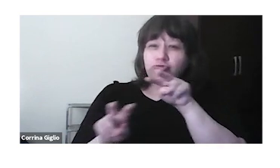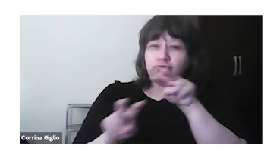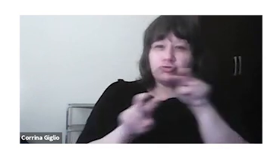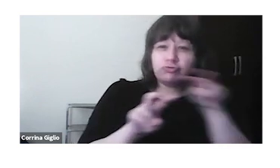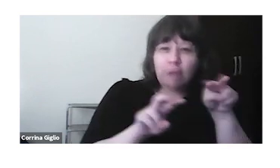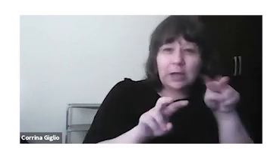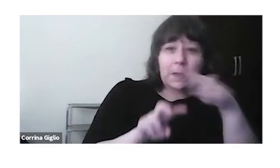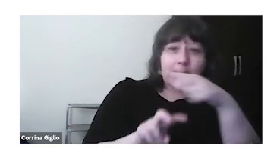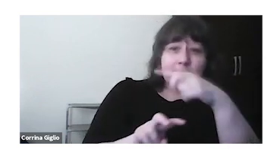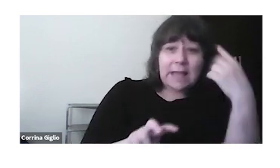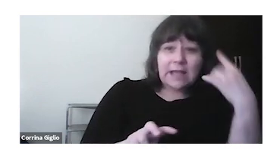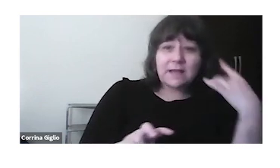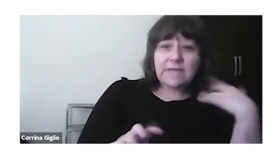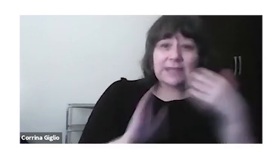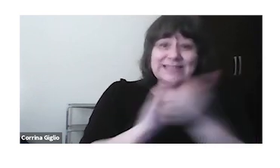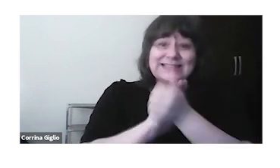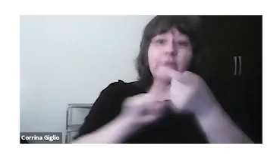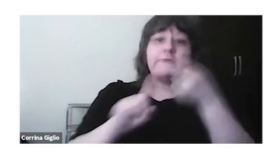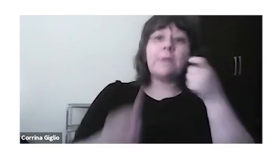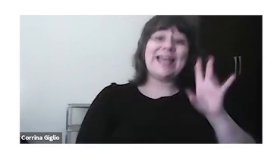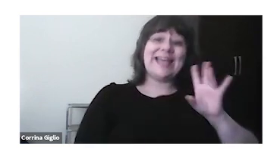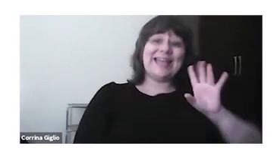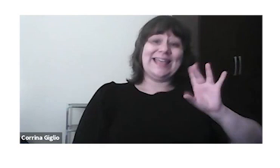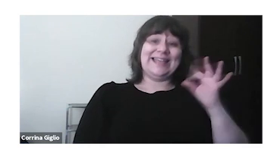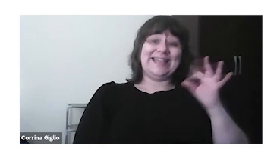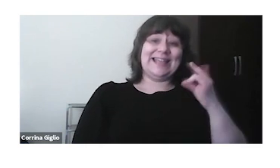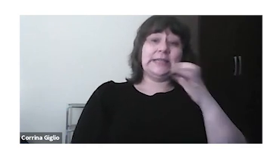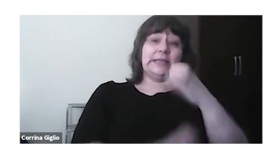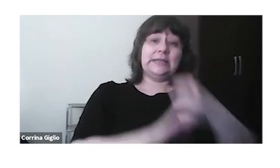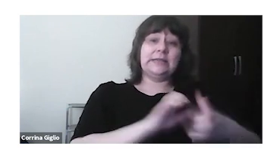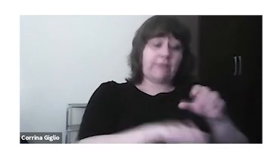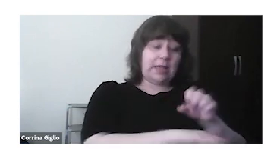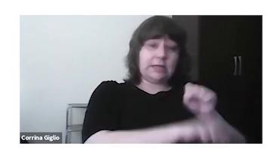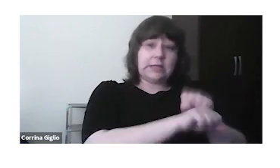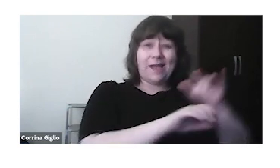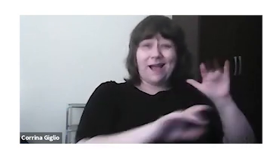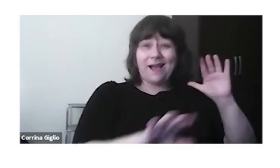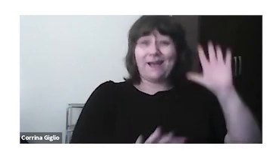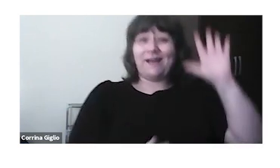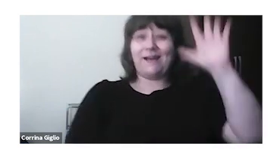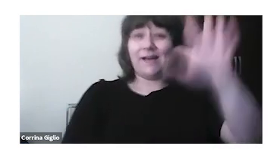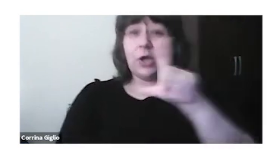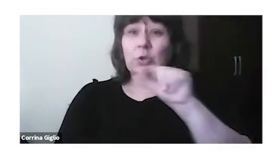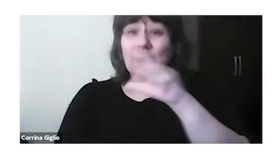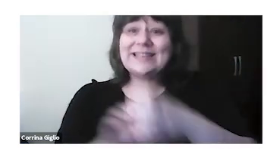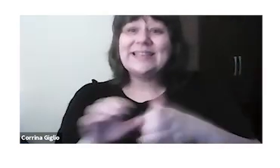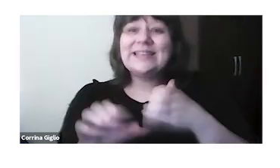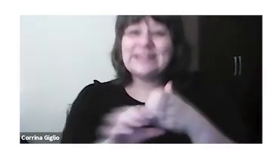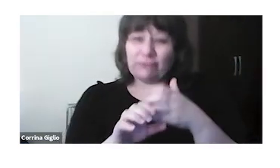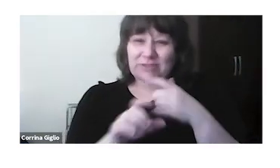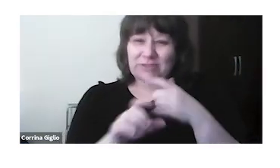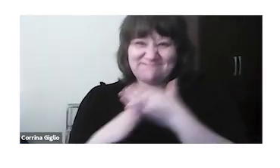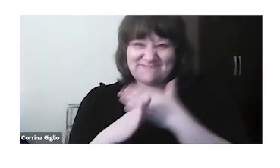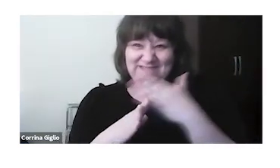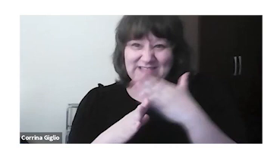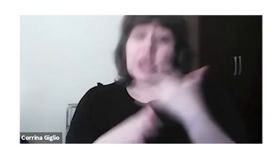Black fashion skills from the 19th century, from the era of enslavement, all the way up to the mid 20th century. Ann Lowe was